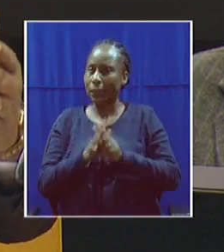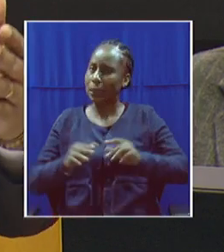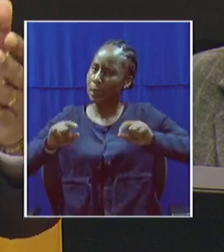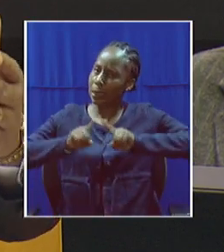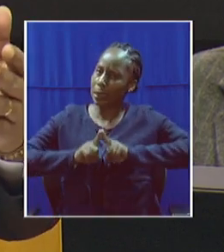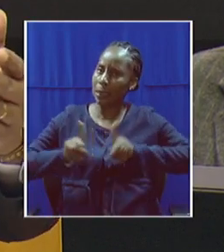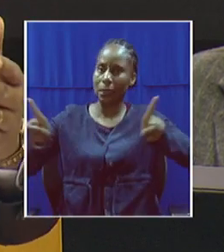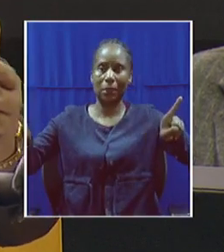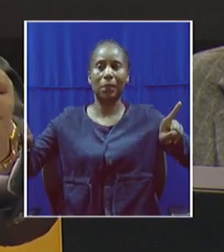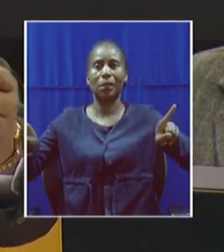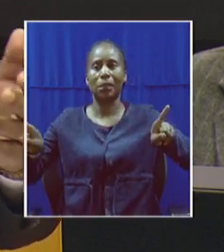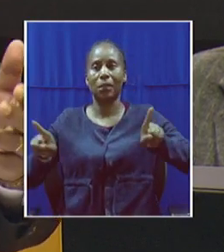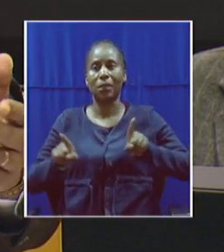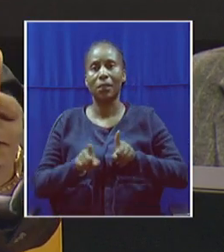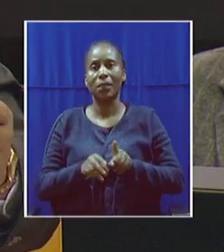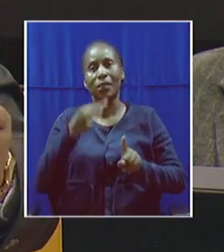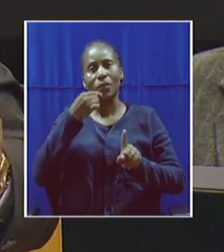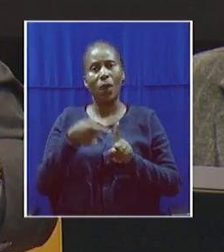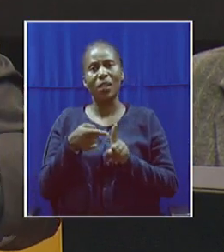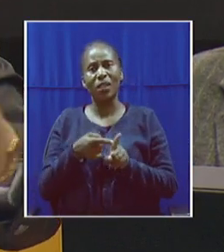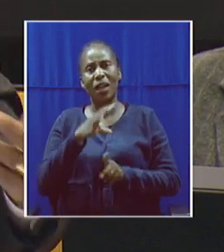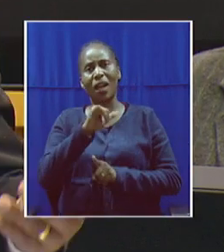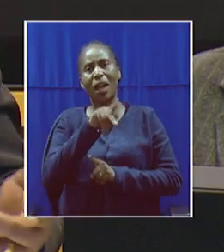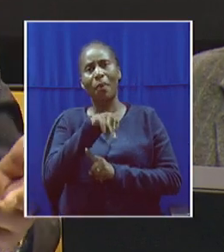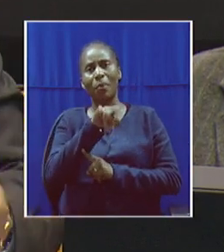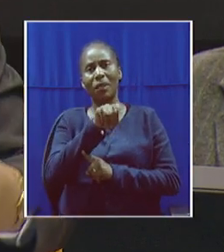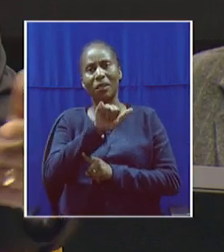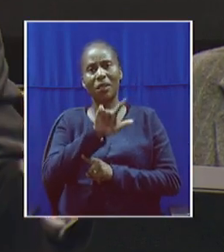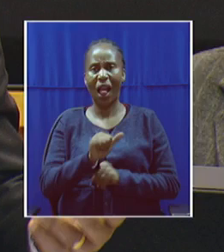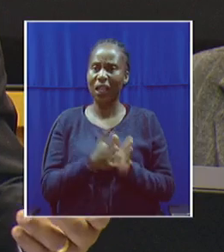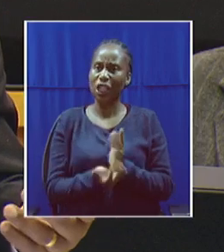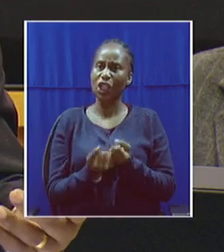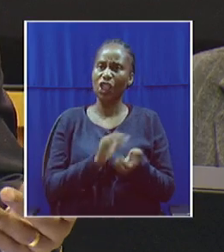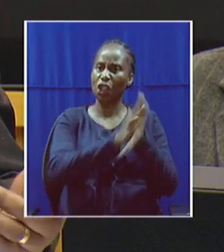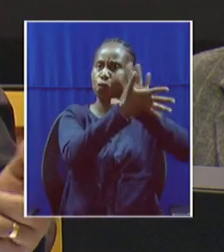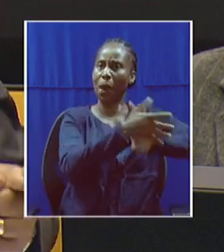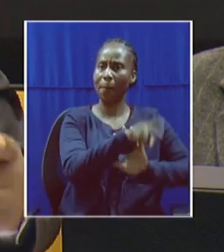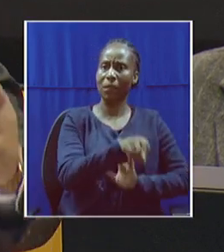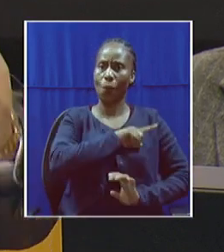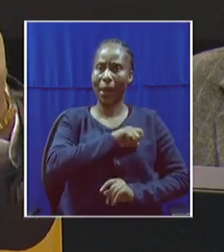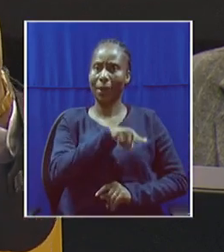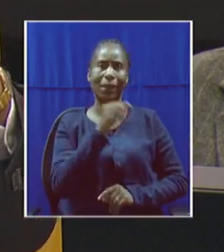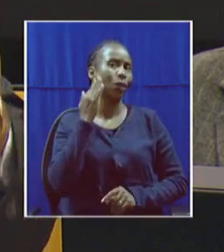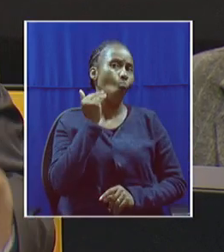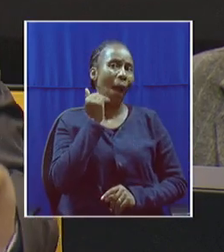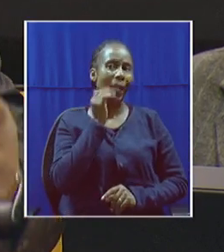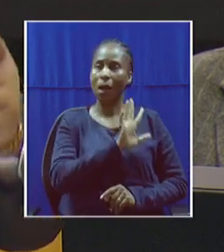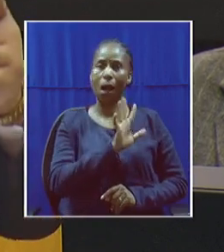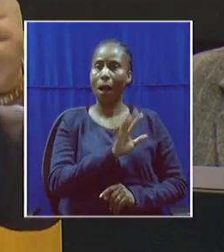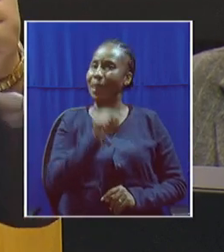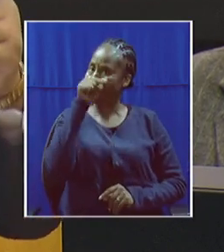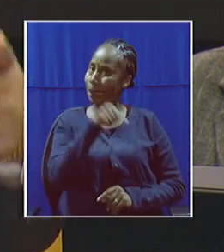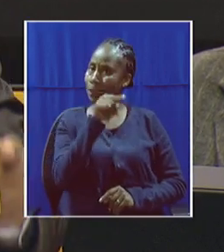that Capital should be destroyed because it is white and you call it white mon capital is a